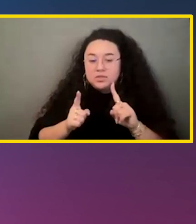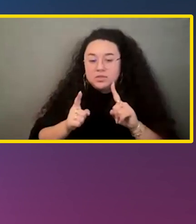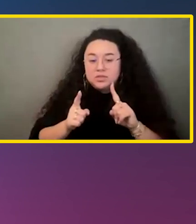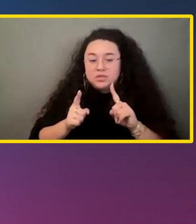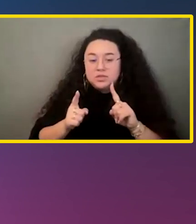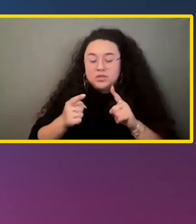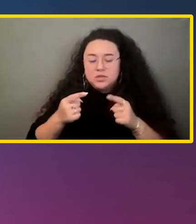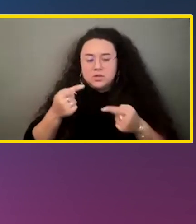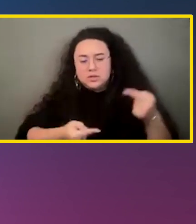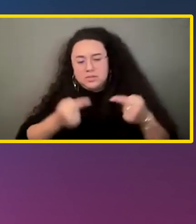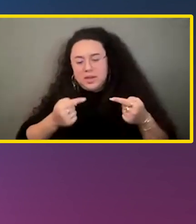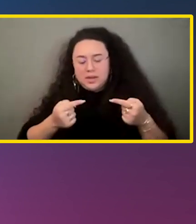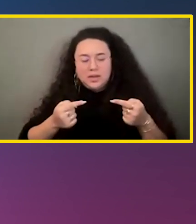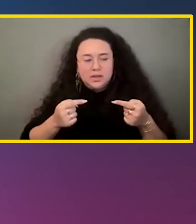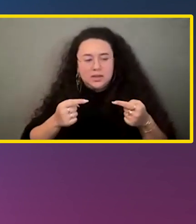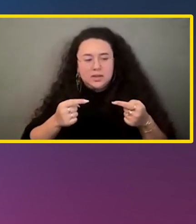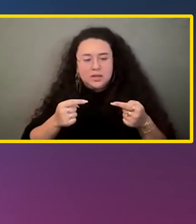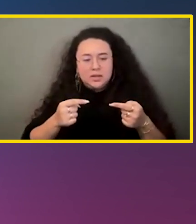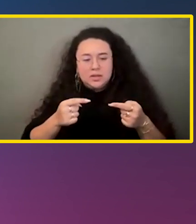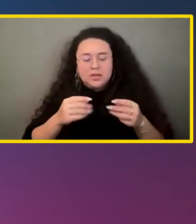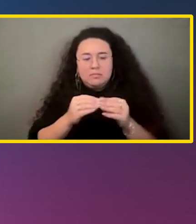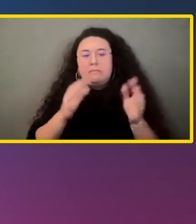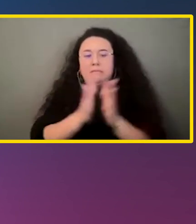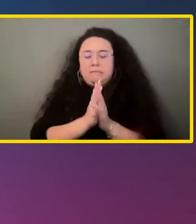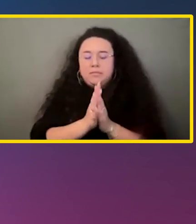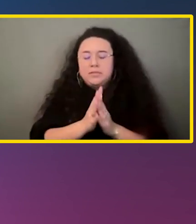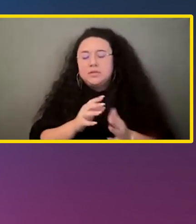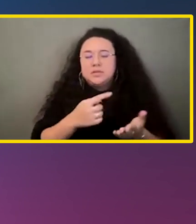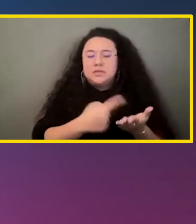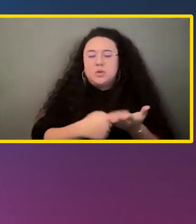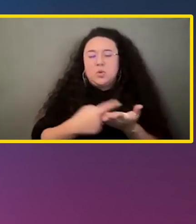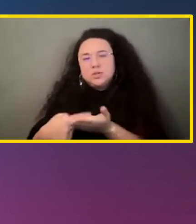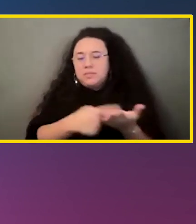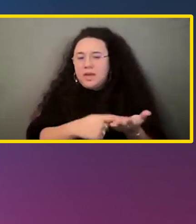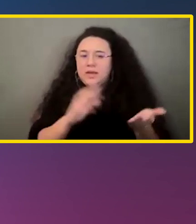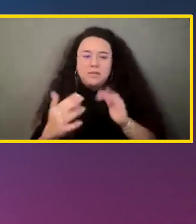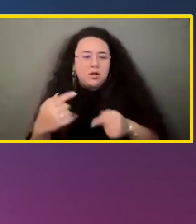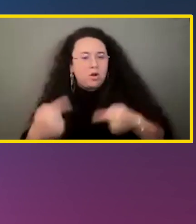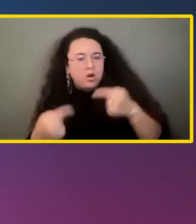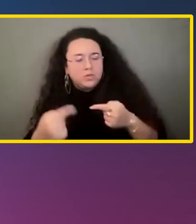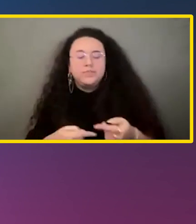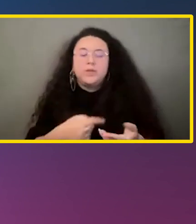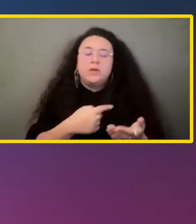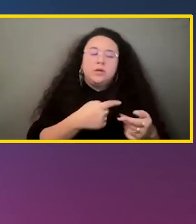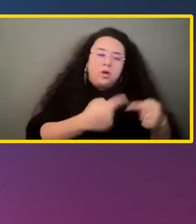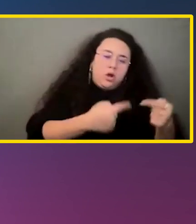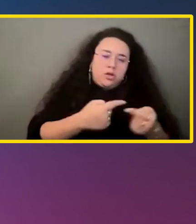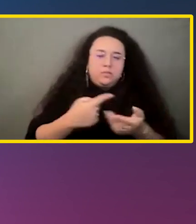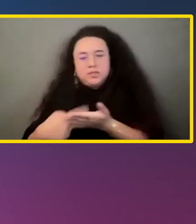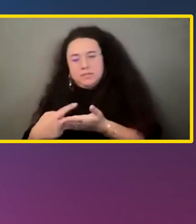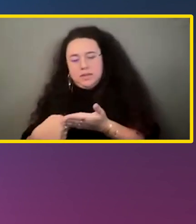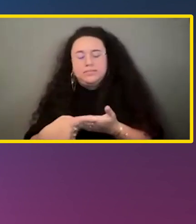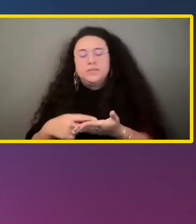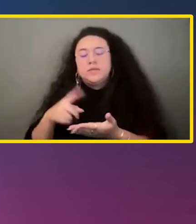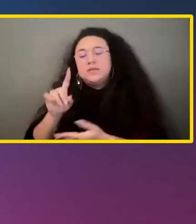you're debating versus arguing. In a debate, you're both prepared to give up the notion. In an argument, I'm going